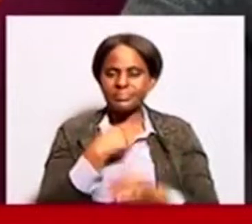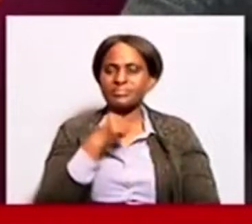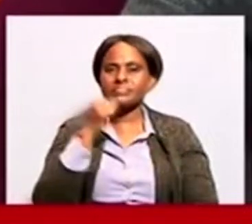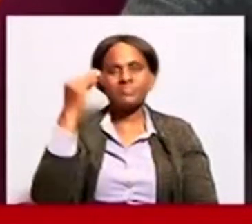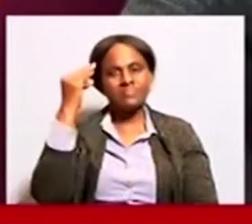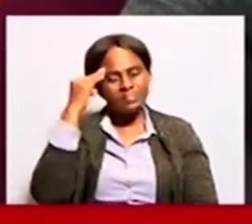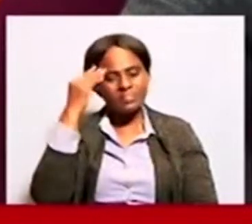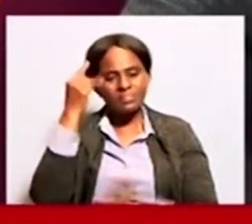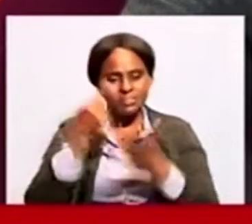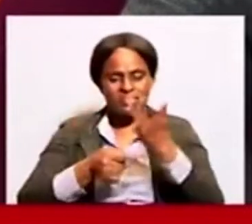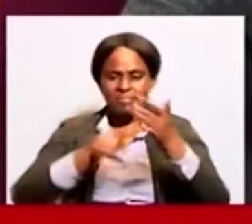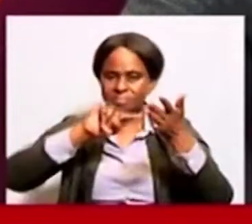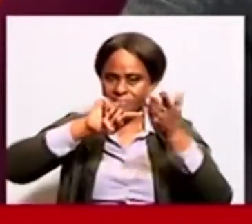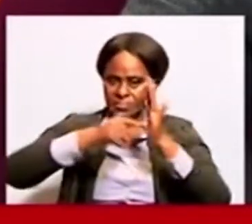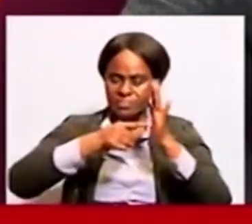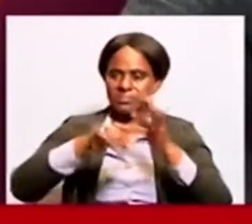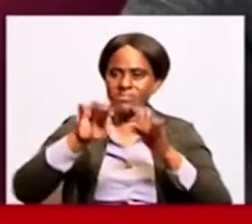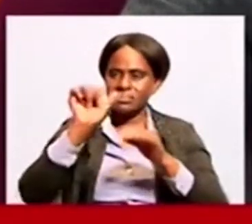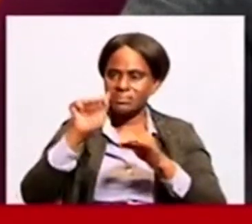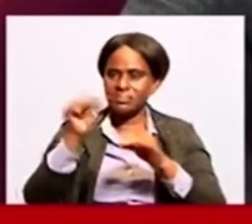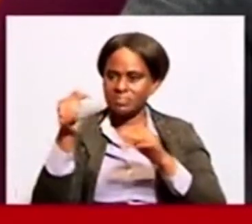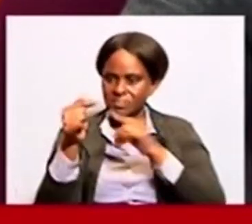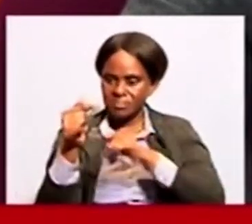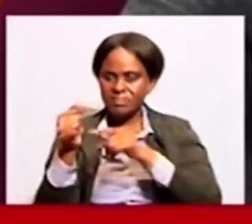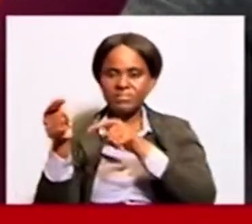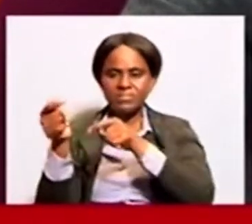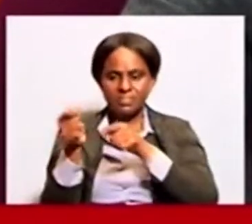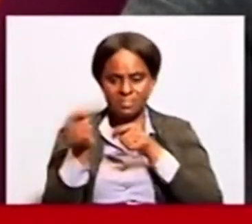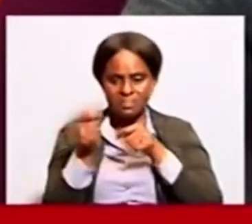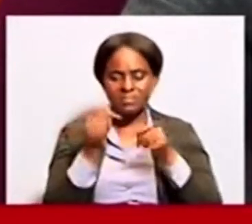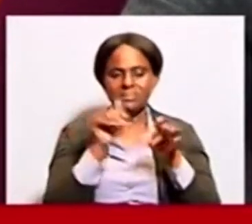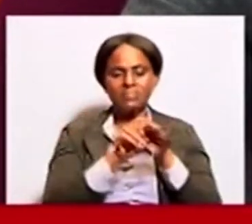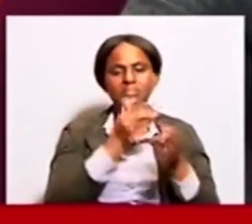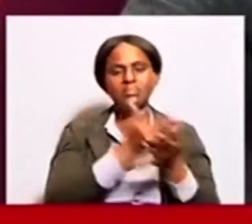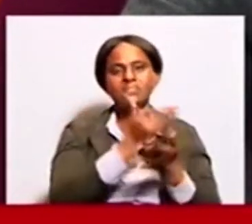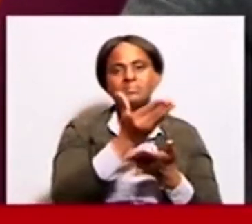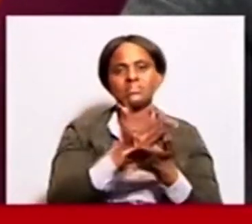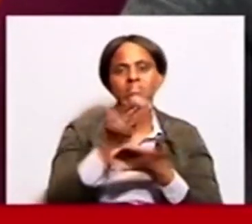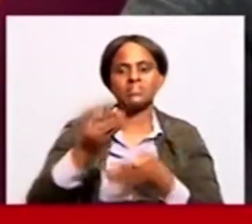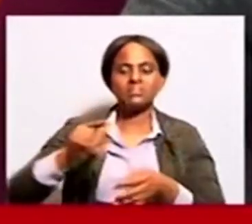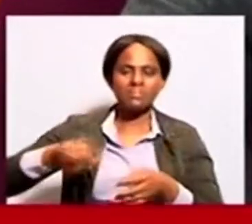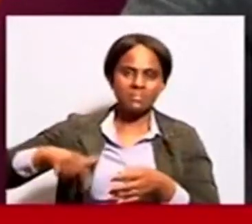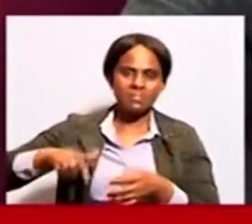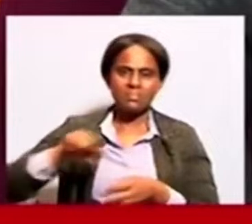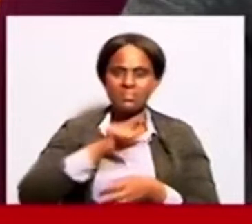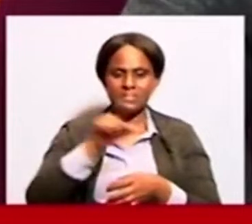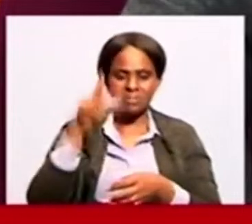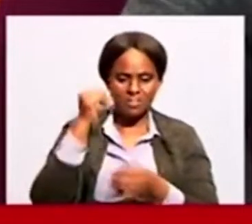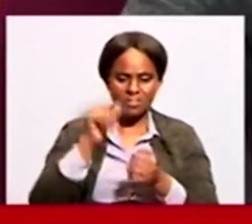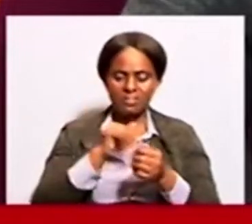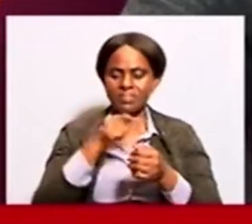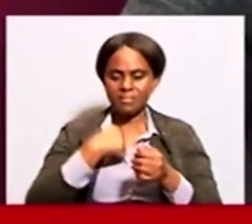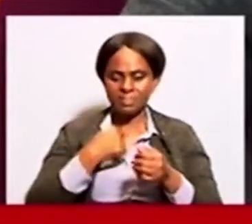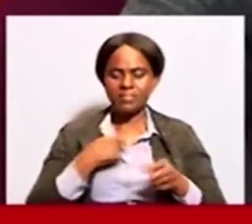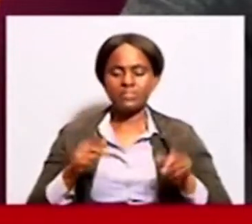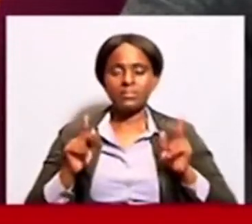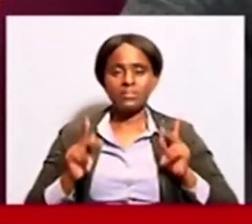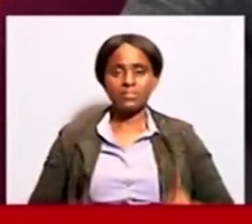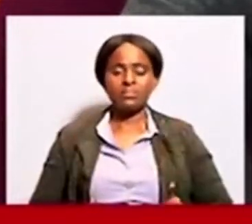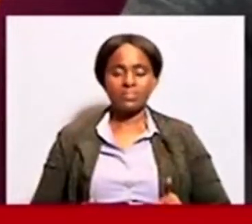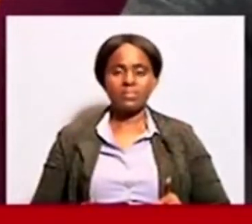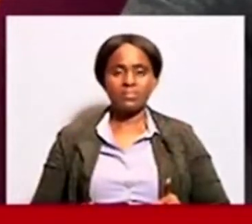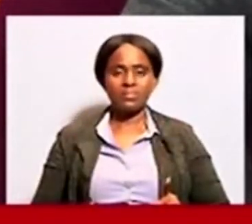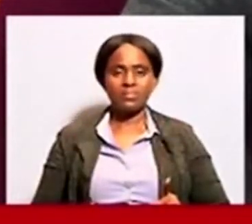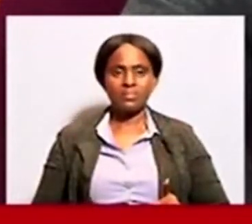what point should Attorney General be drawn into this procurement delayment, because personally,